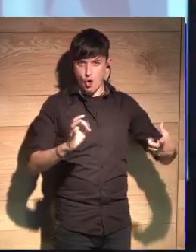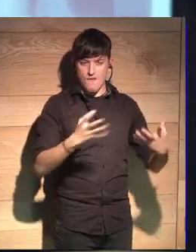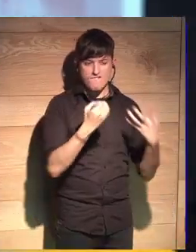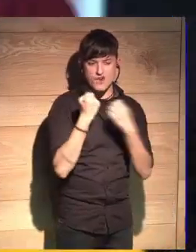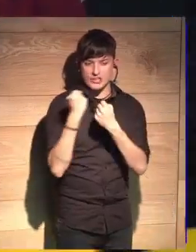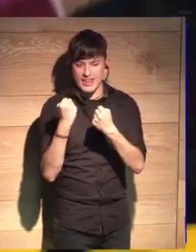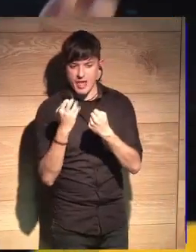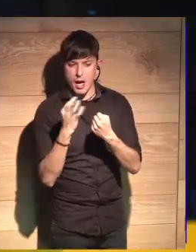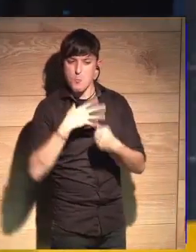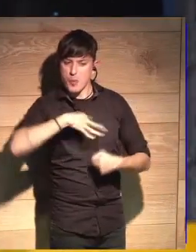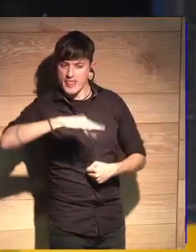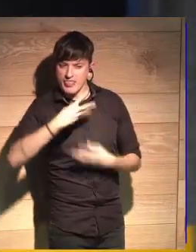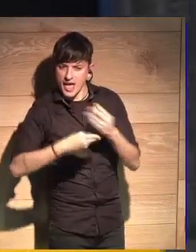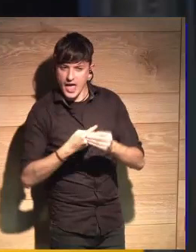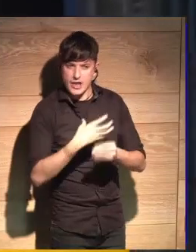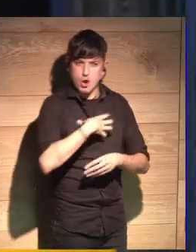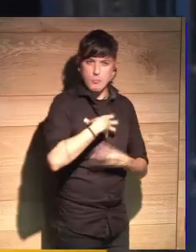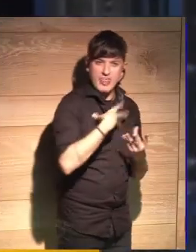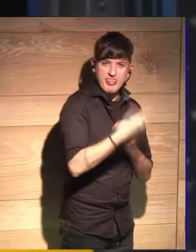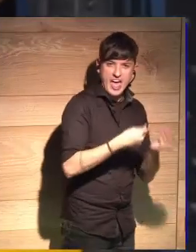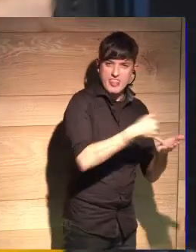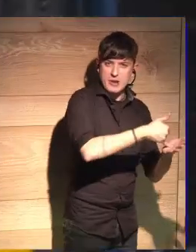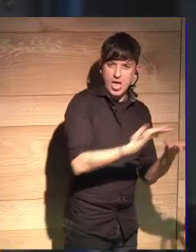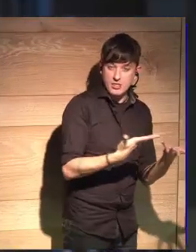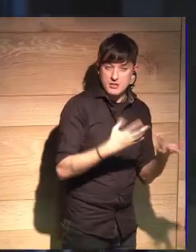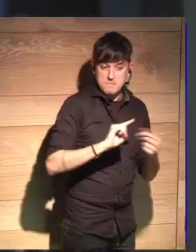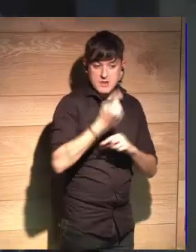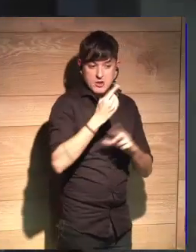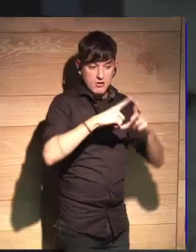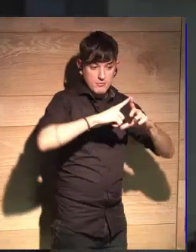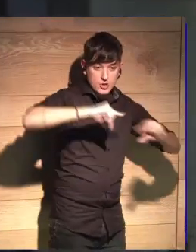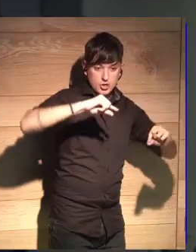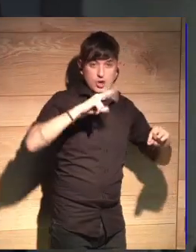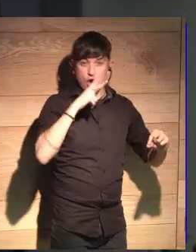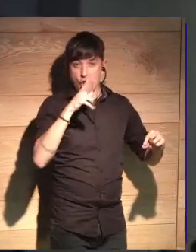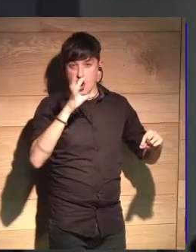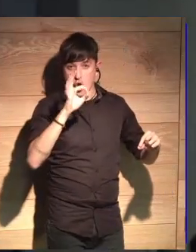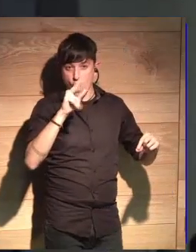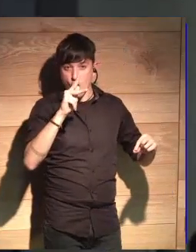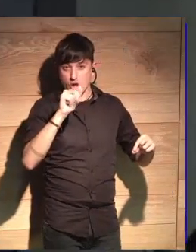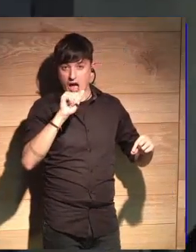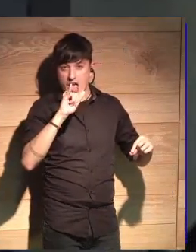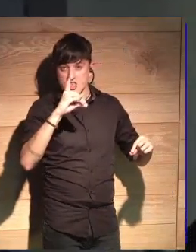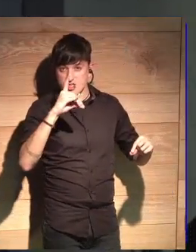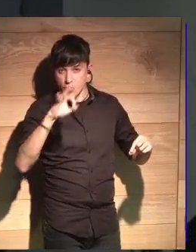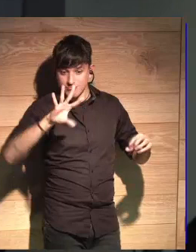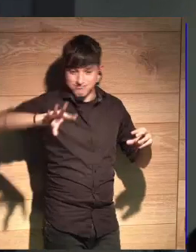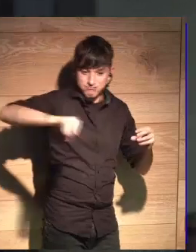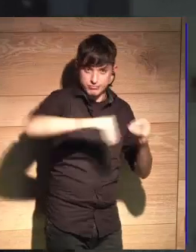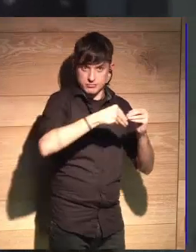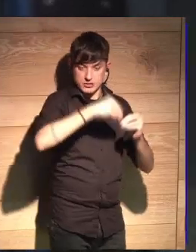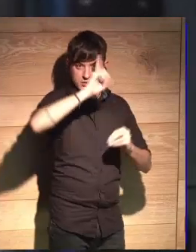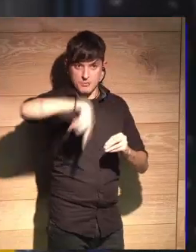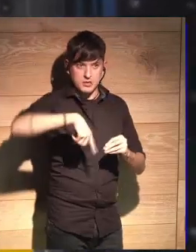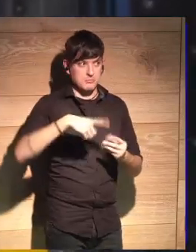So first, Japan annexed Hokkaido, and then it realized it was strong enough to annex